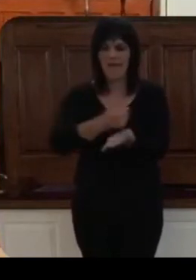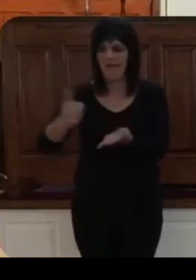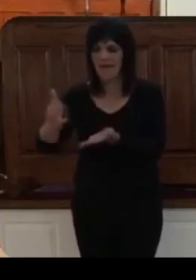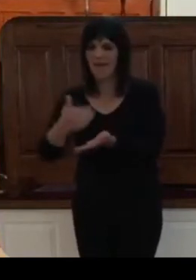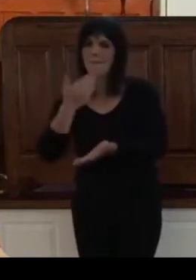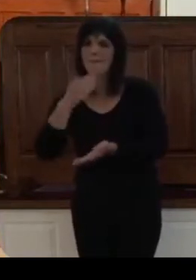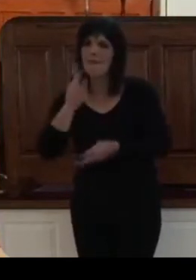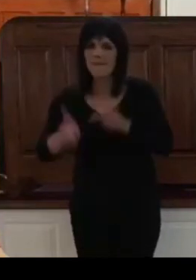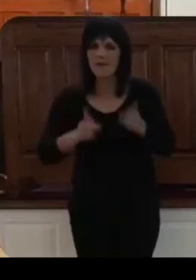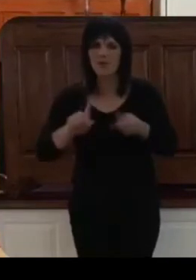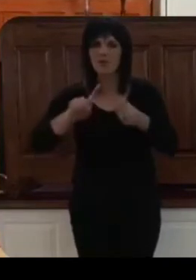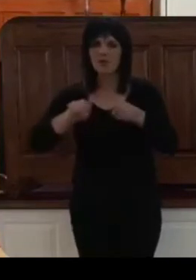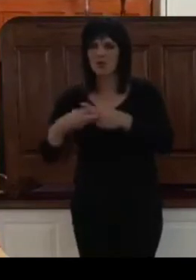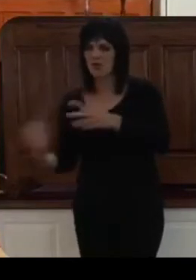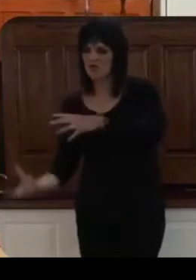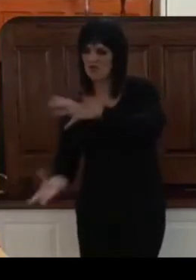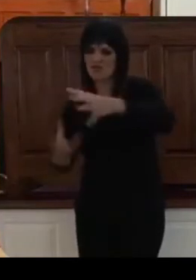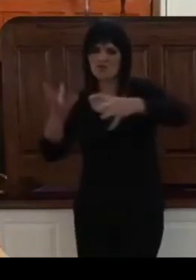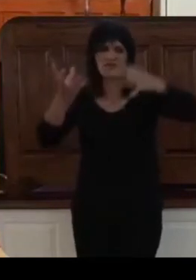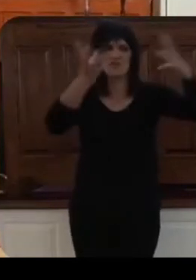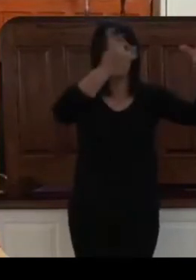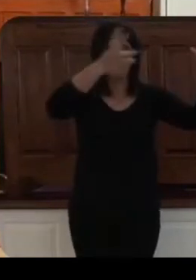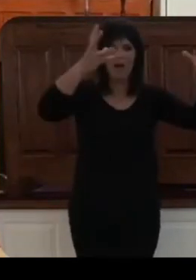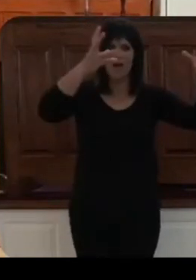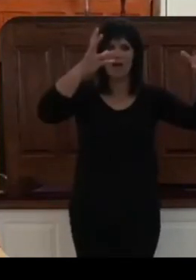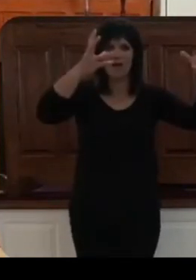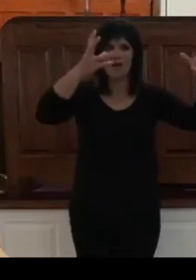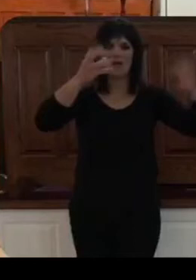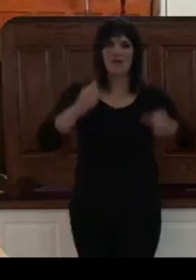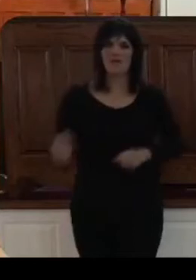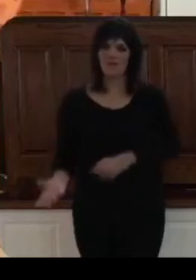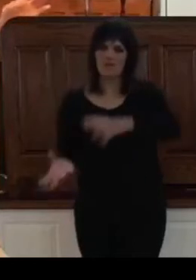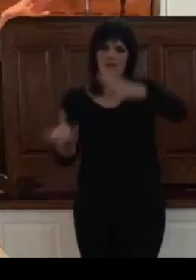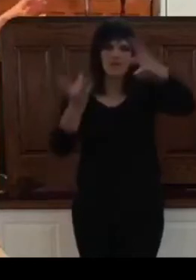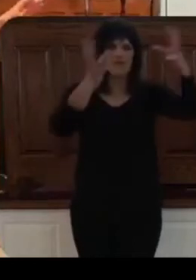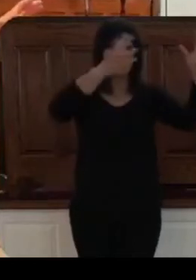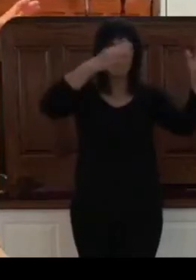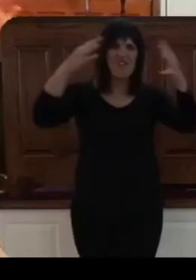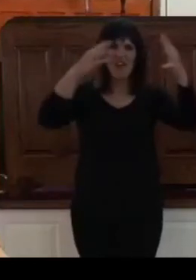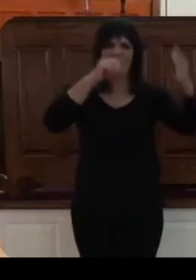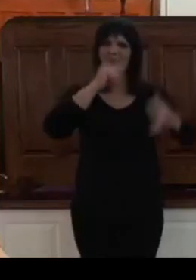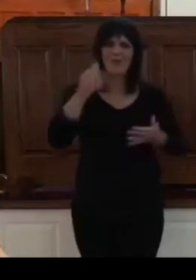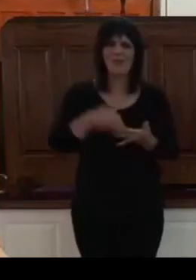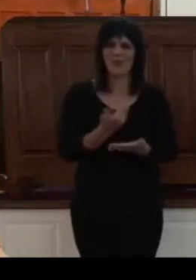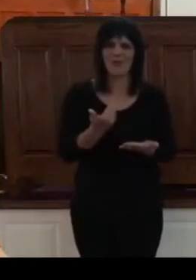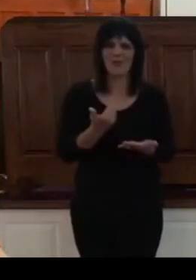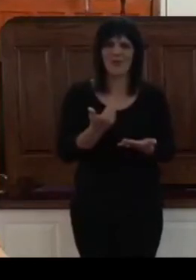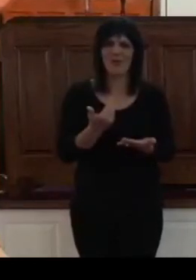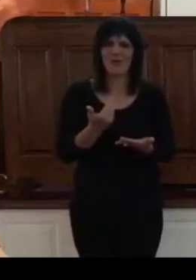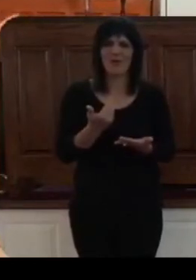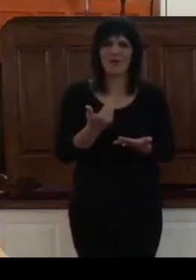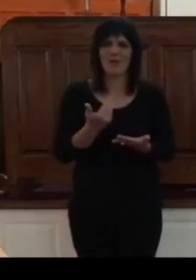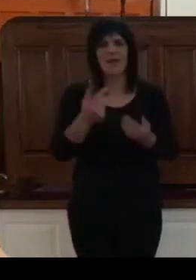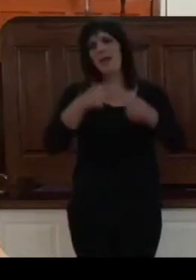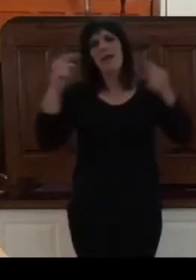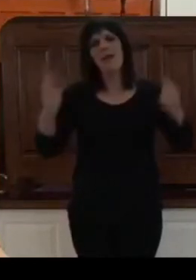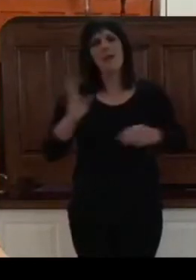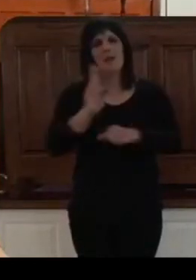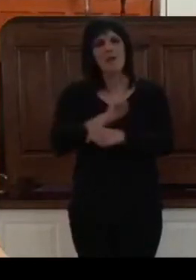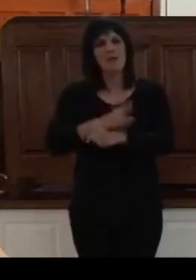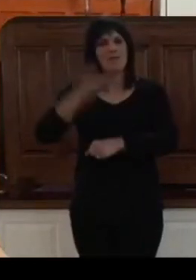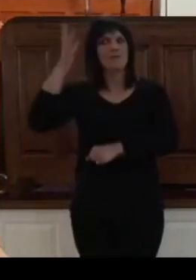riot. You realize rioting's not something new. Rioting's been used by the enemy since the beginning of